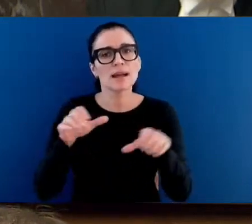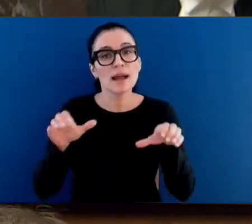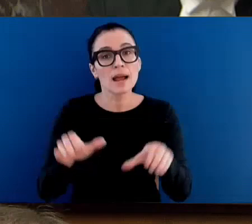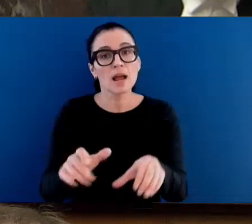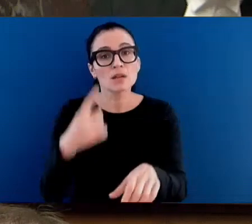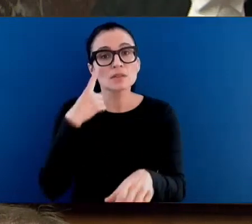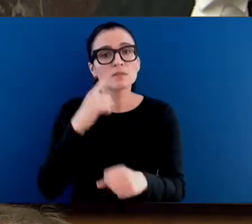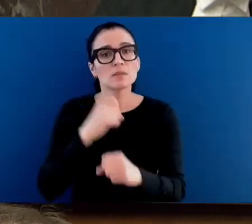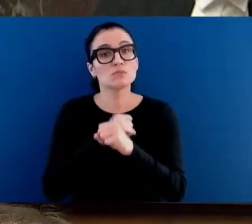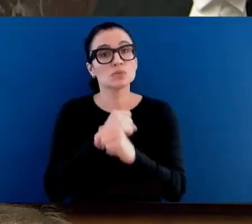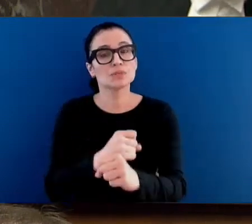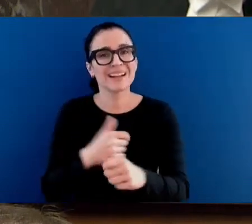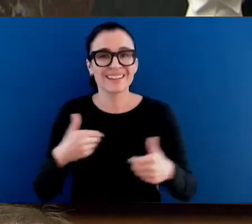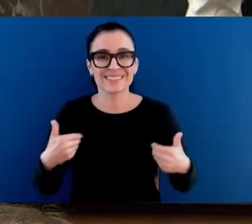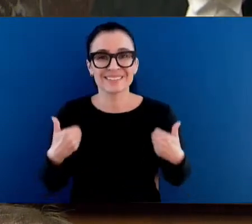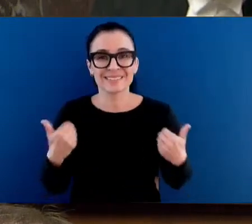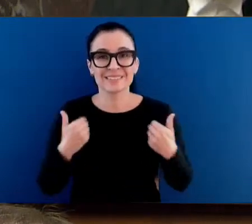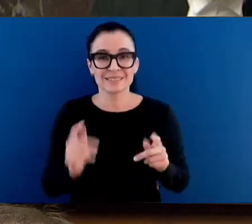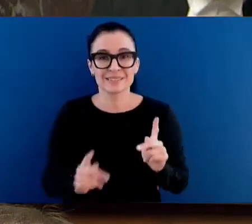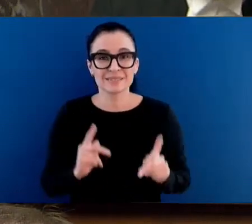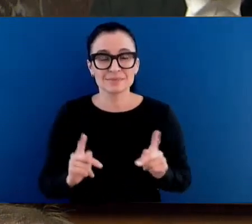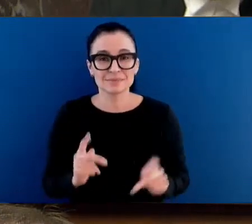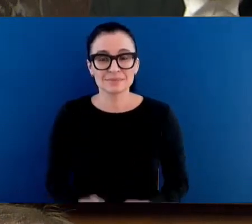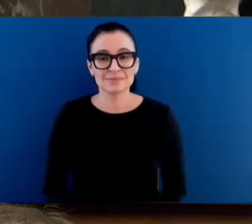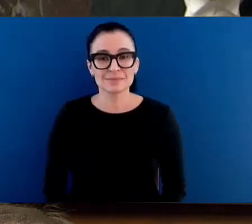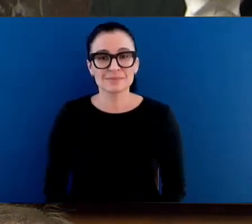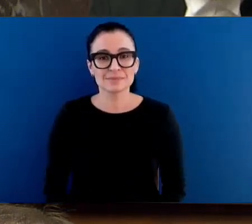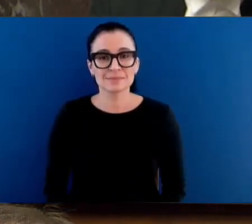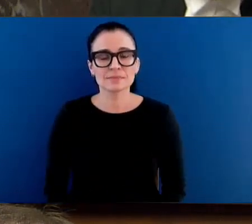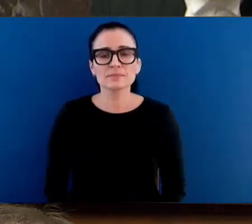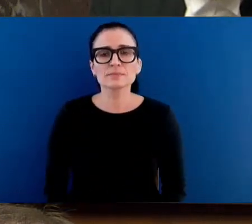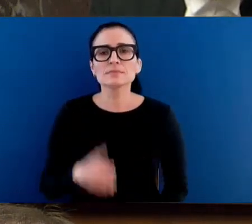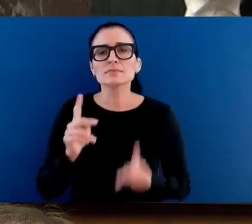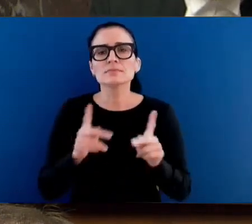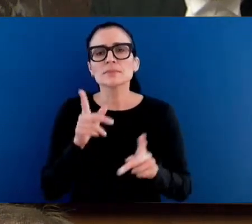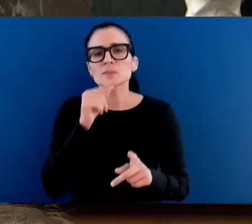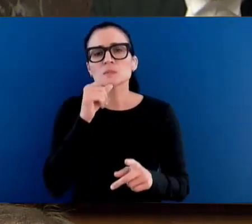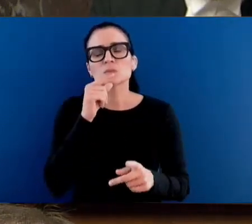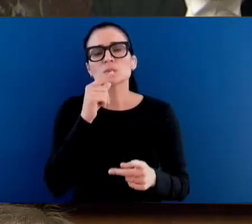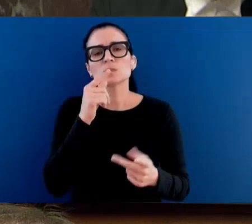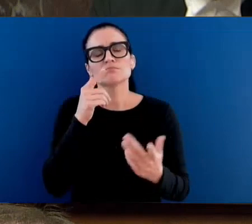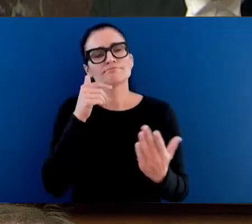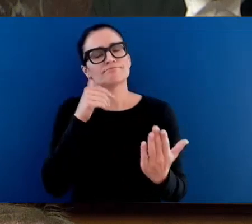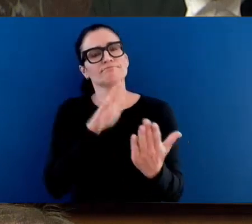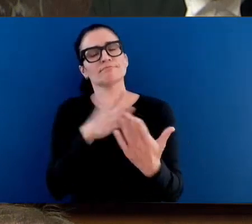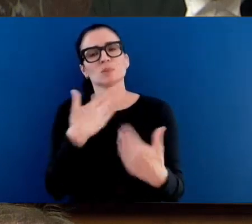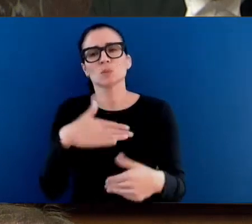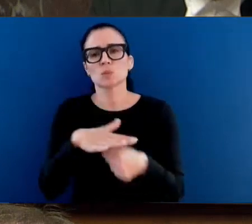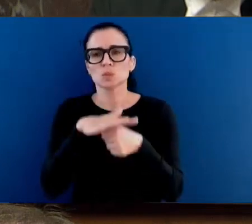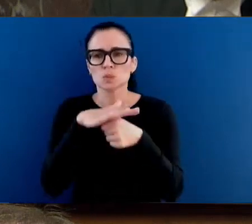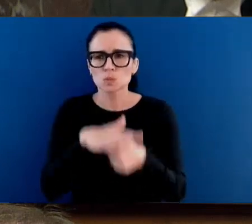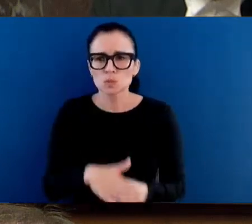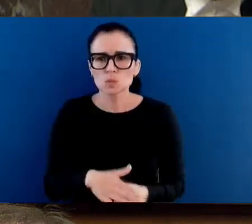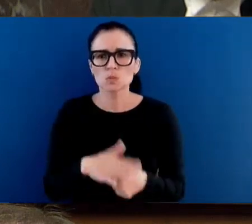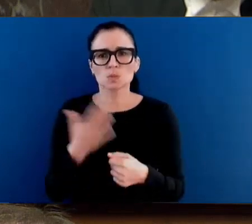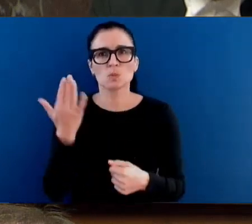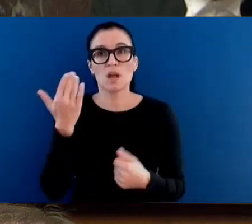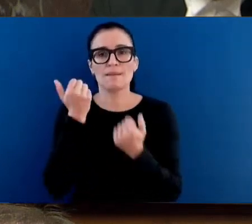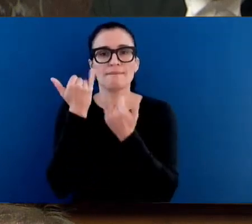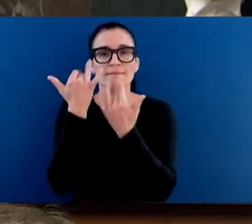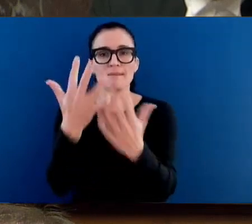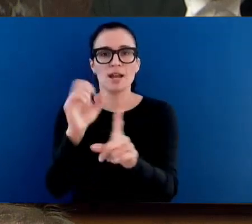doing that for people that are facing really stressful wildfire situations. When they need information, the Premier's been clear on this. We expect